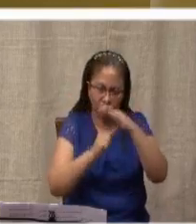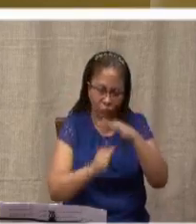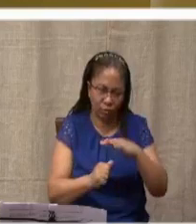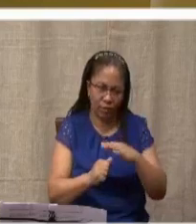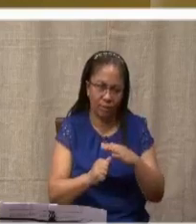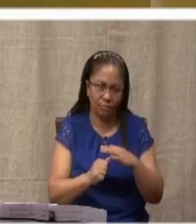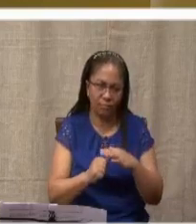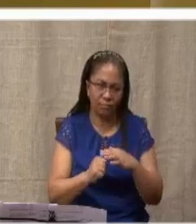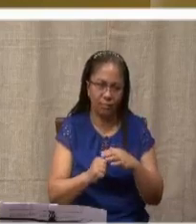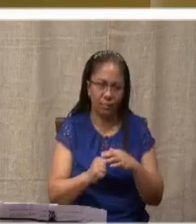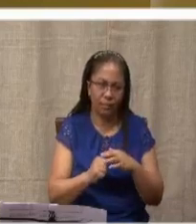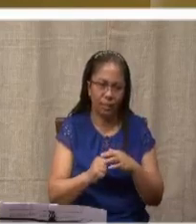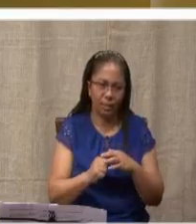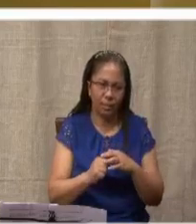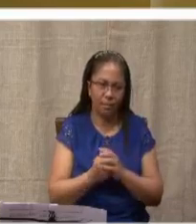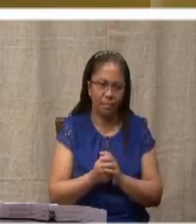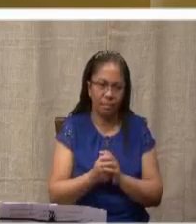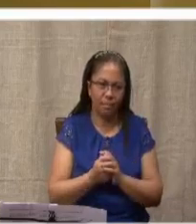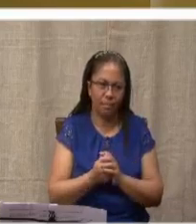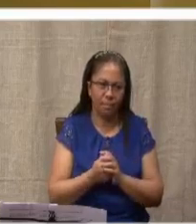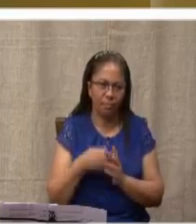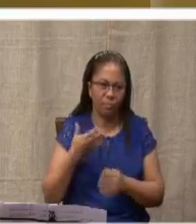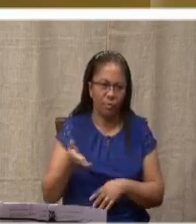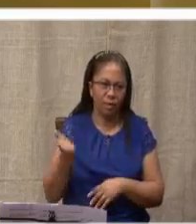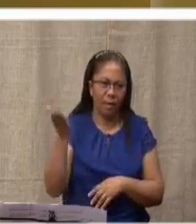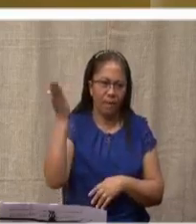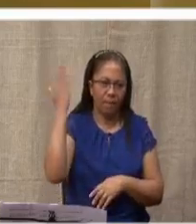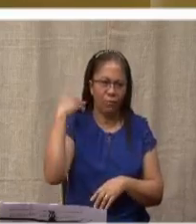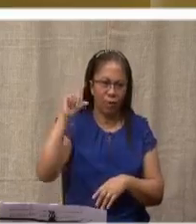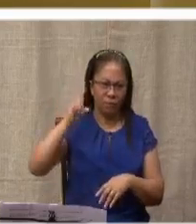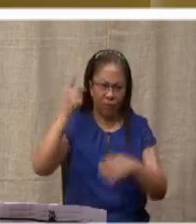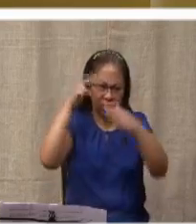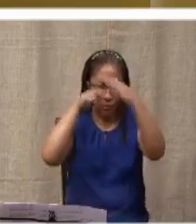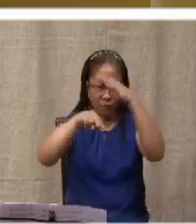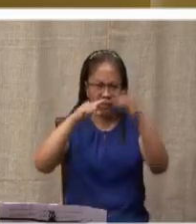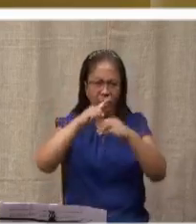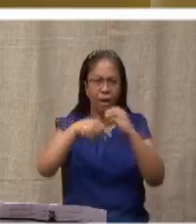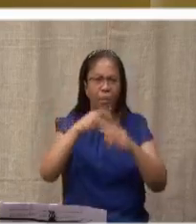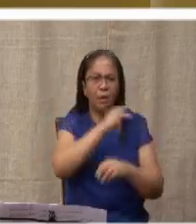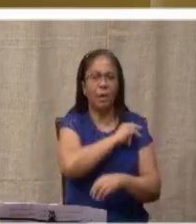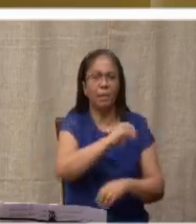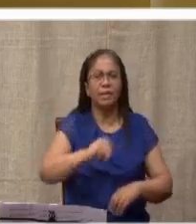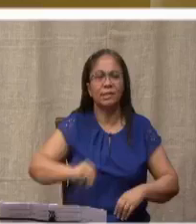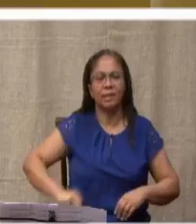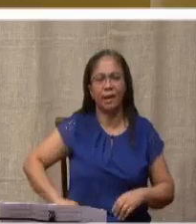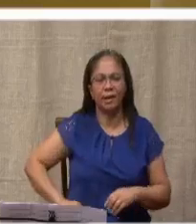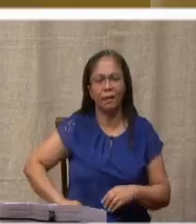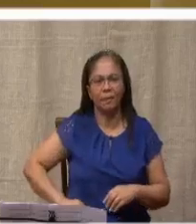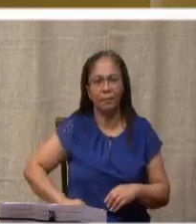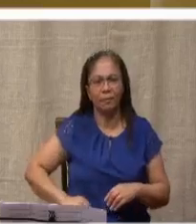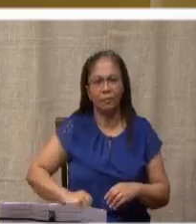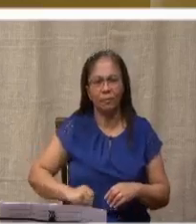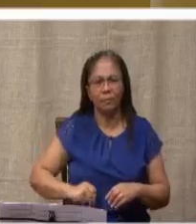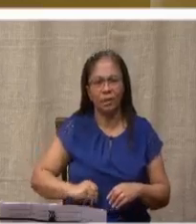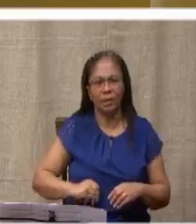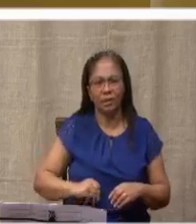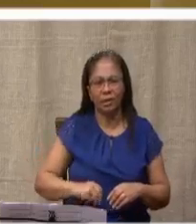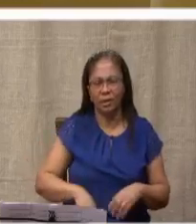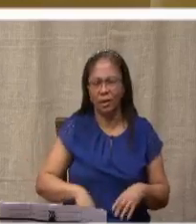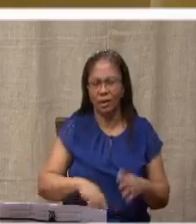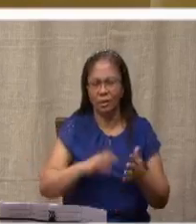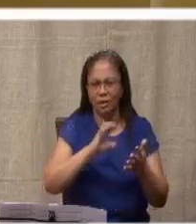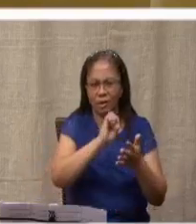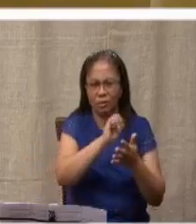you see back in the first prophecy of the messiah we have that that wonderful ancient